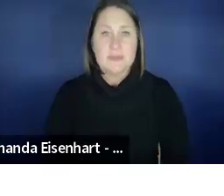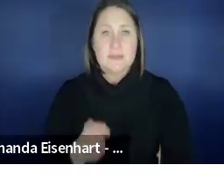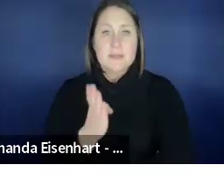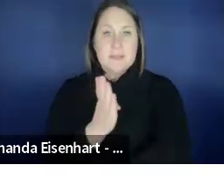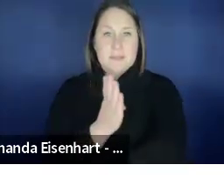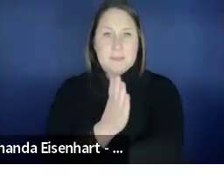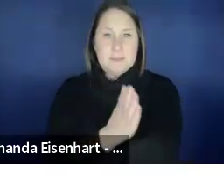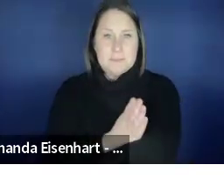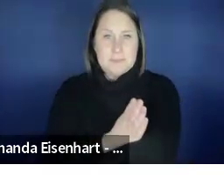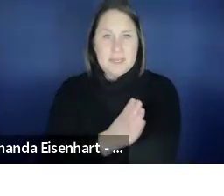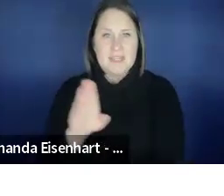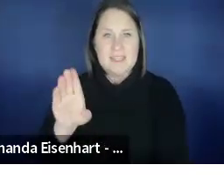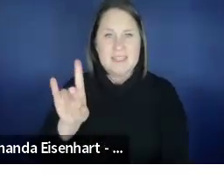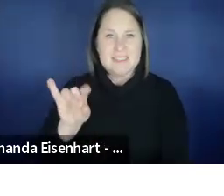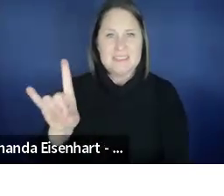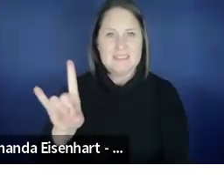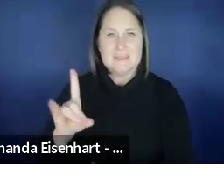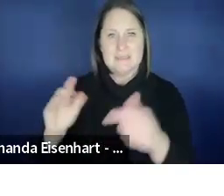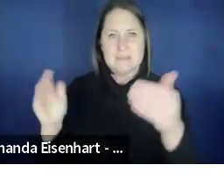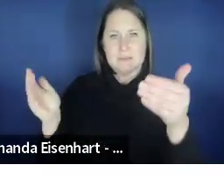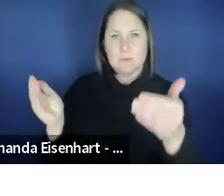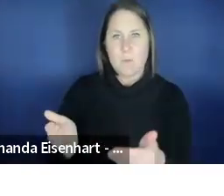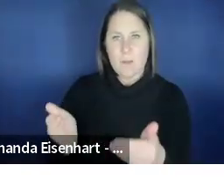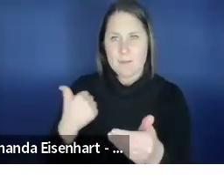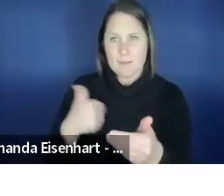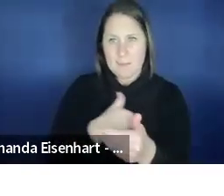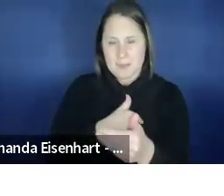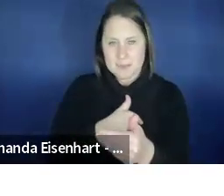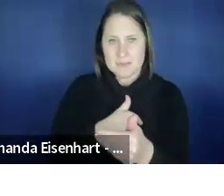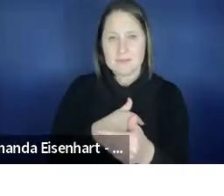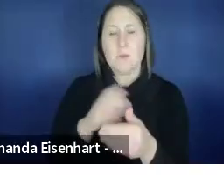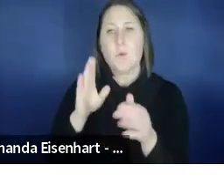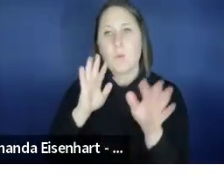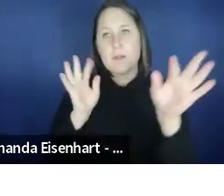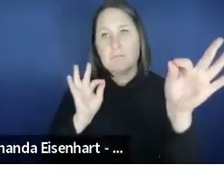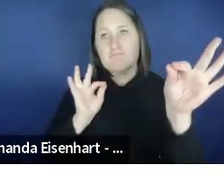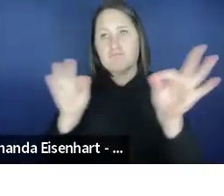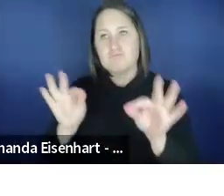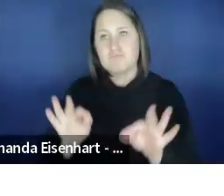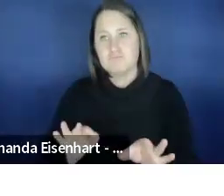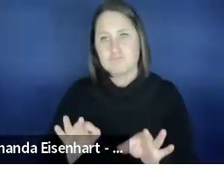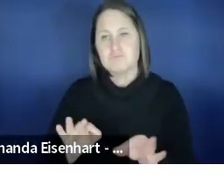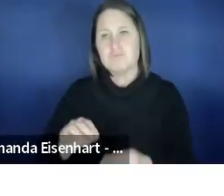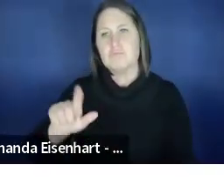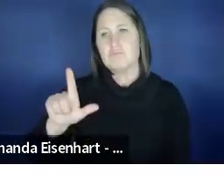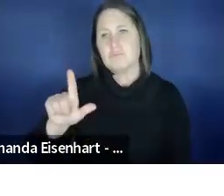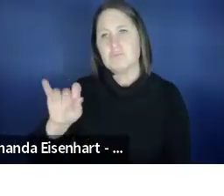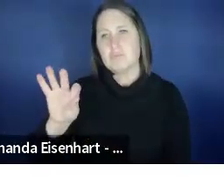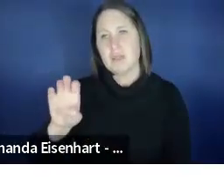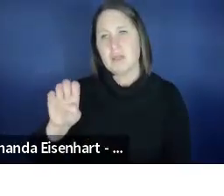so I'm going to move over into a overview of the lifespan